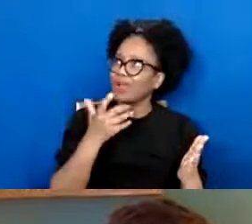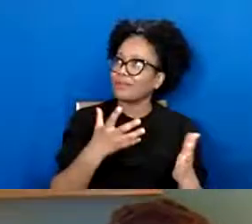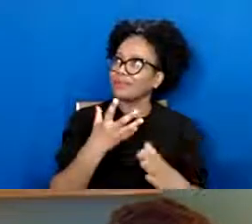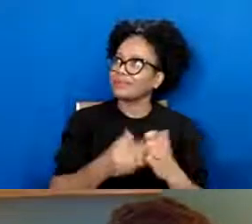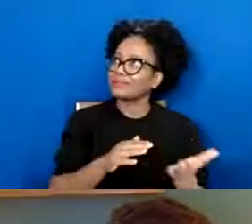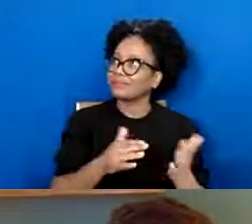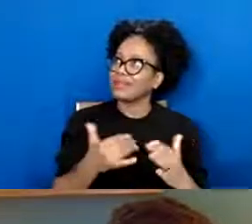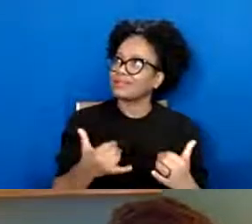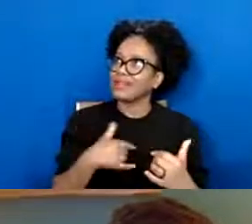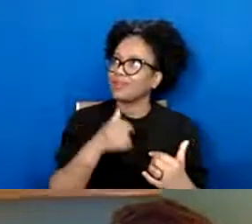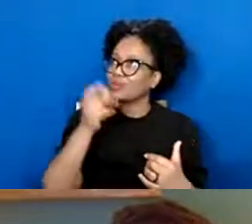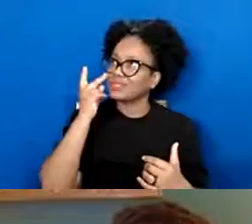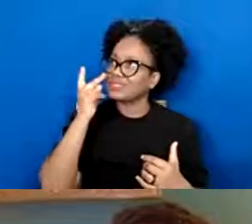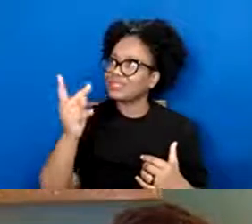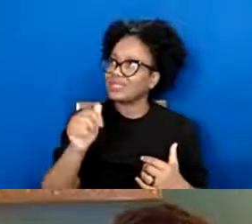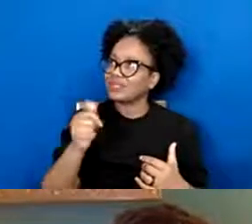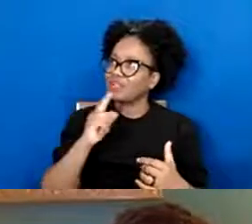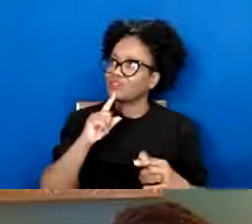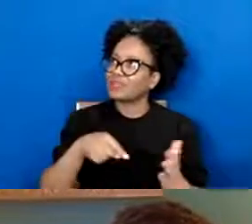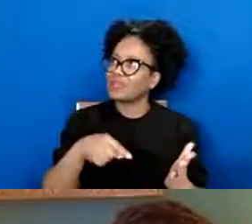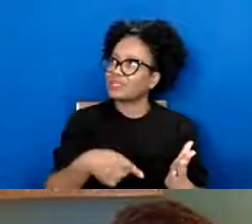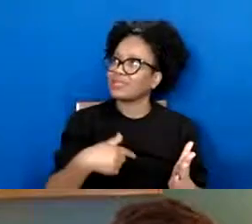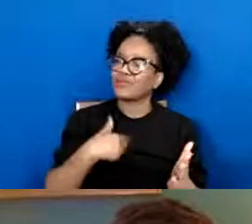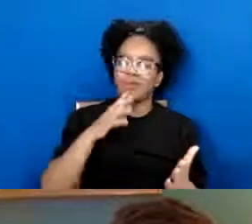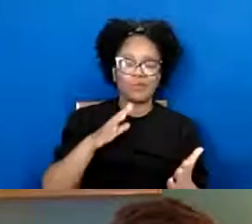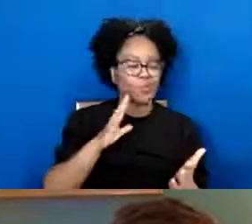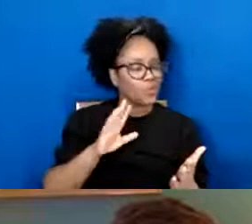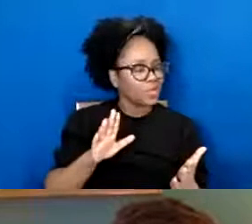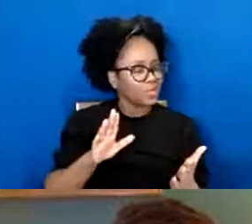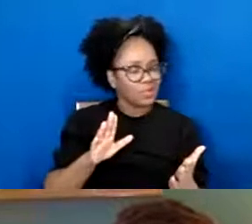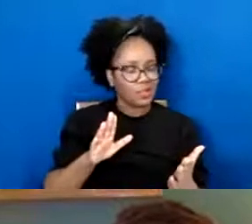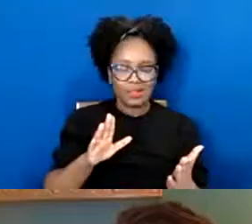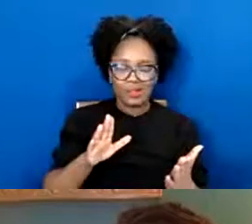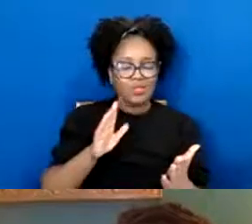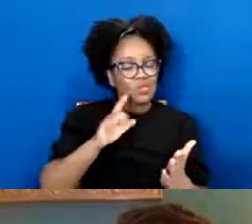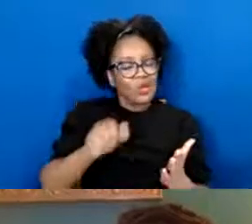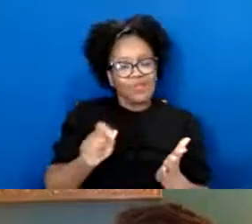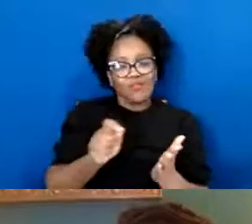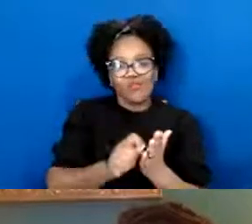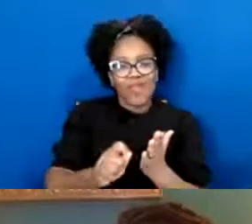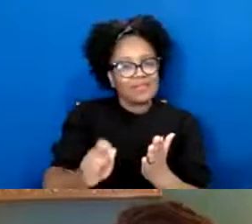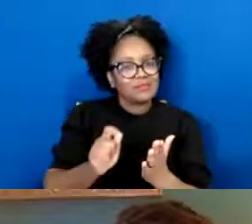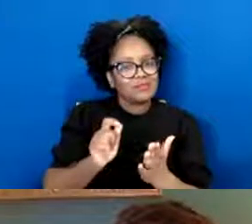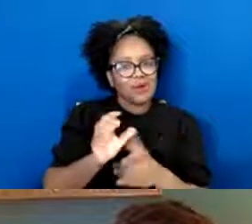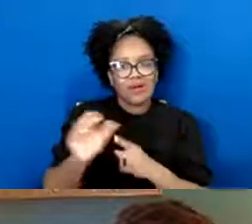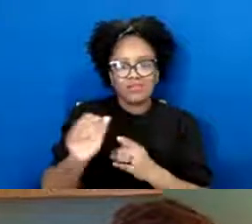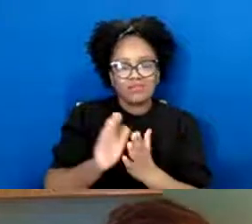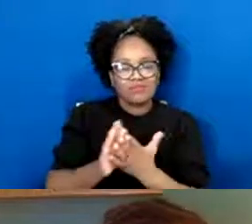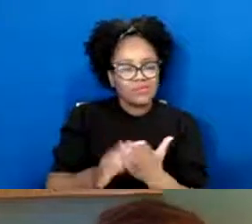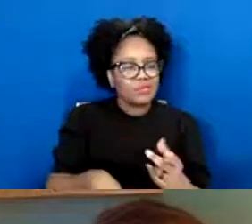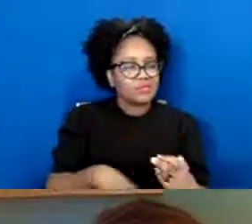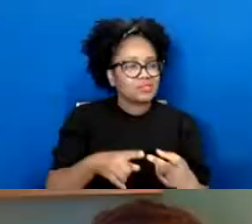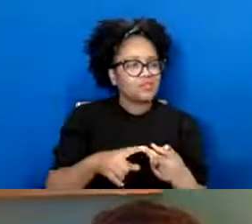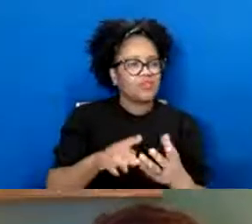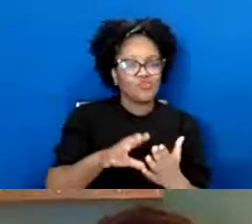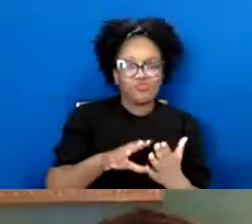That means there's a problem, right? So I'm just trying to say, like, I can write decent books, I can write this in decent graphs, but I haven't figured out